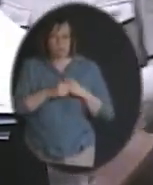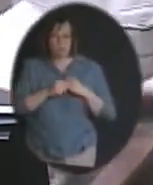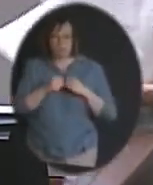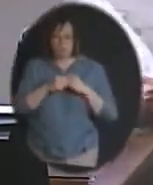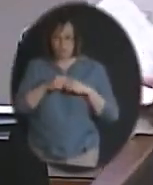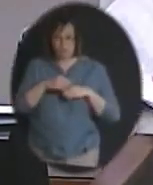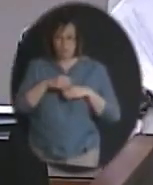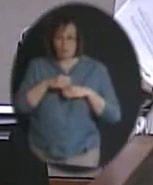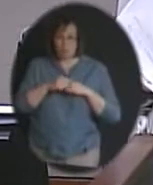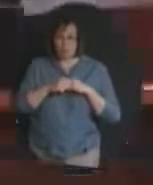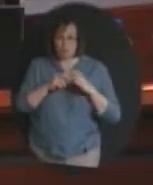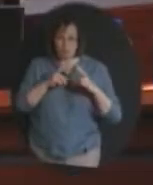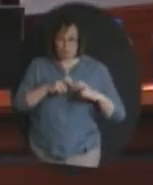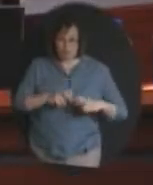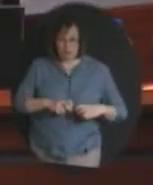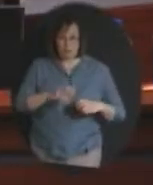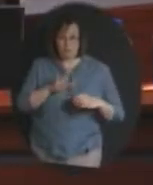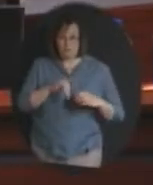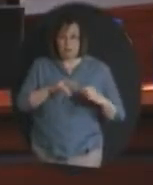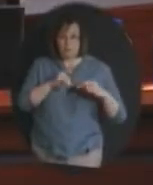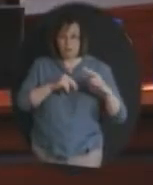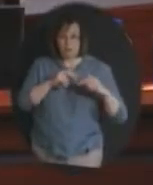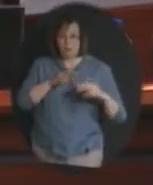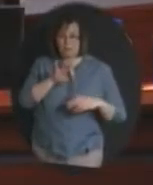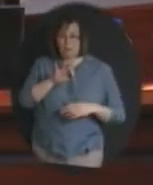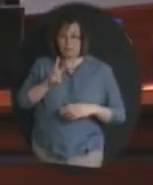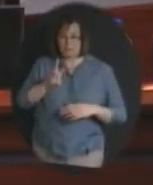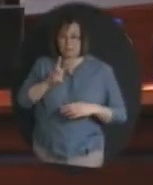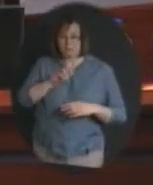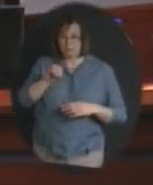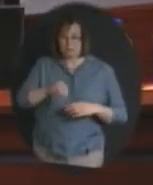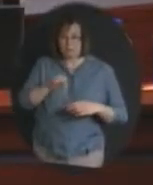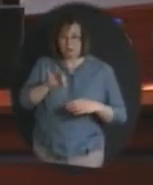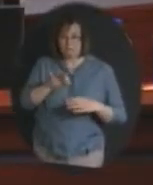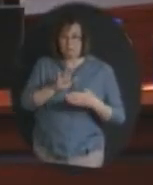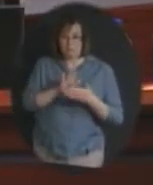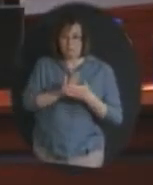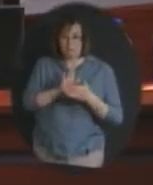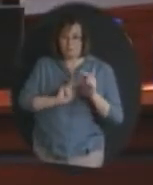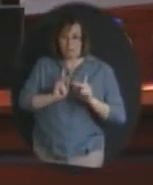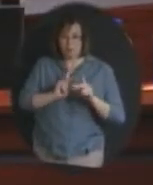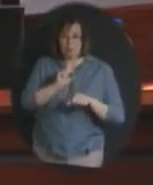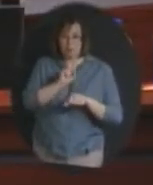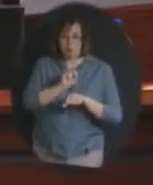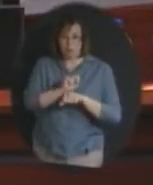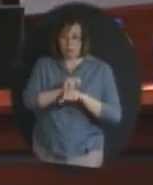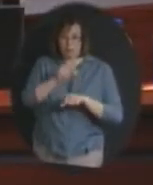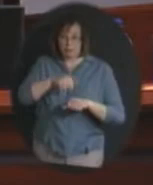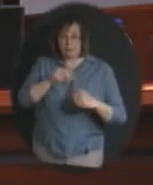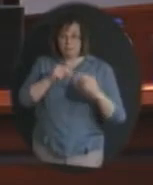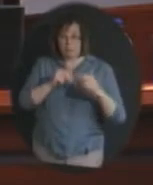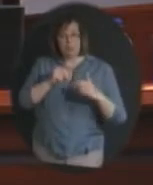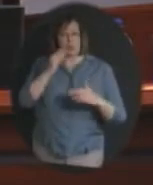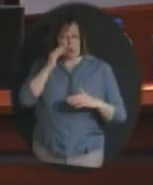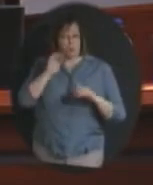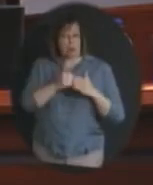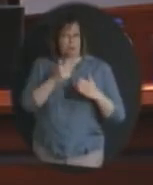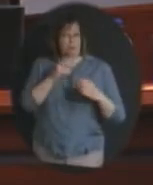building, and 96% of the people that work in this building know how the district's doing financially. So I thought that was pretty good.